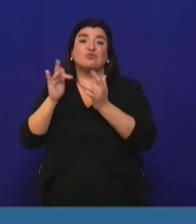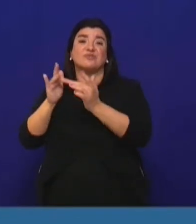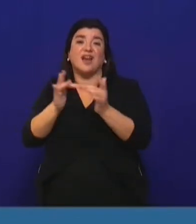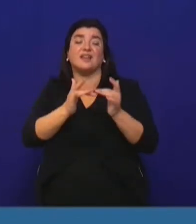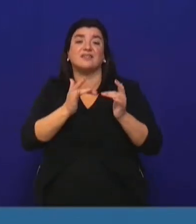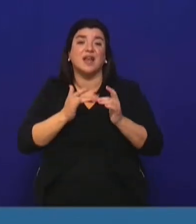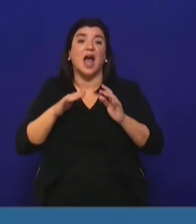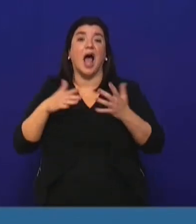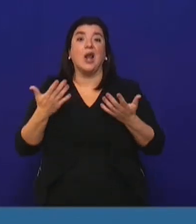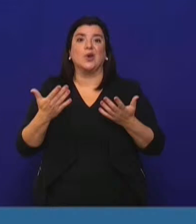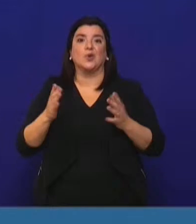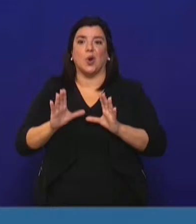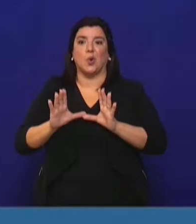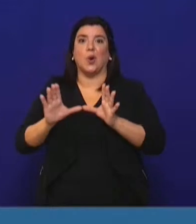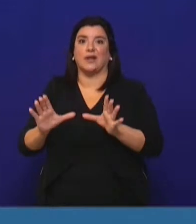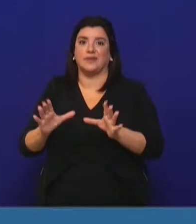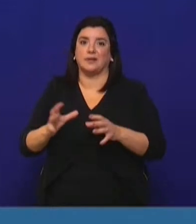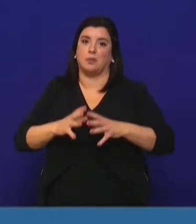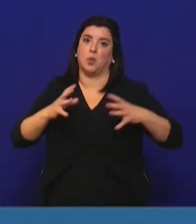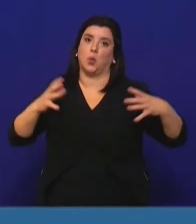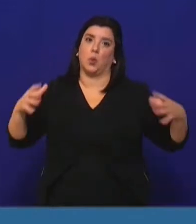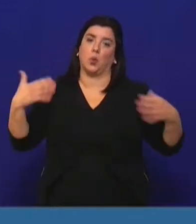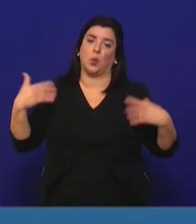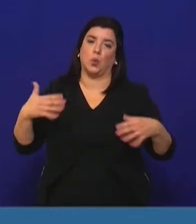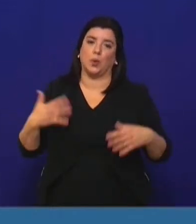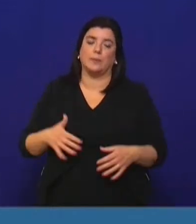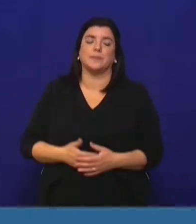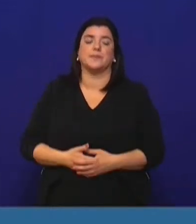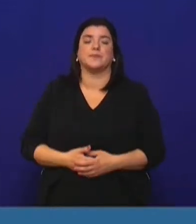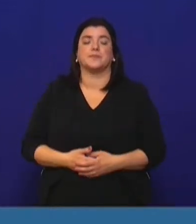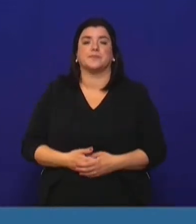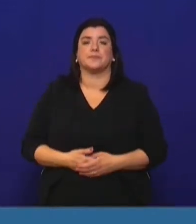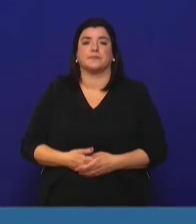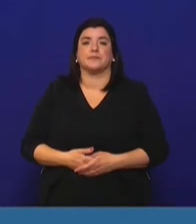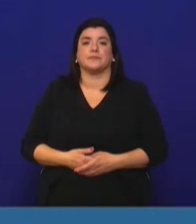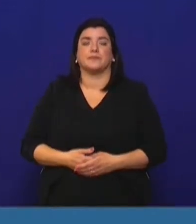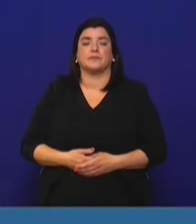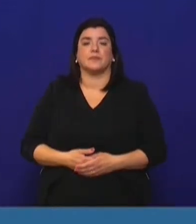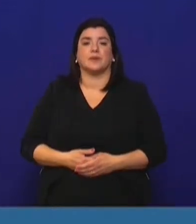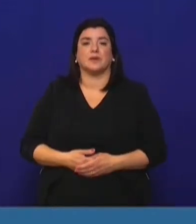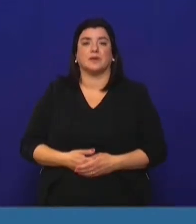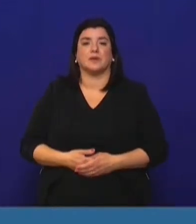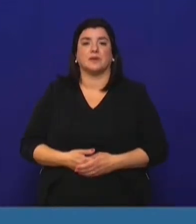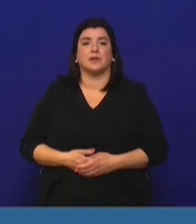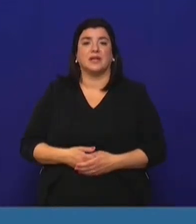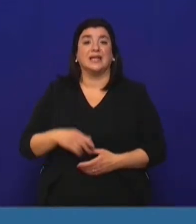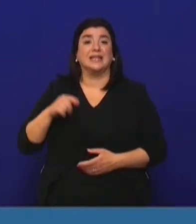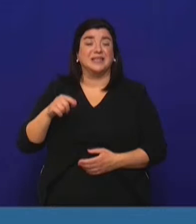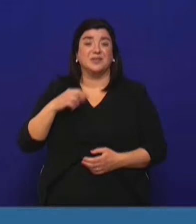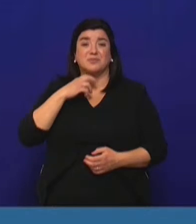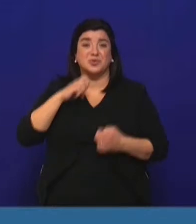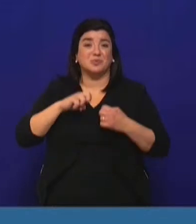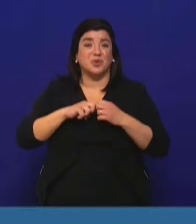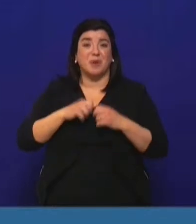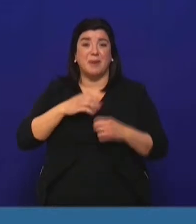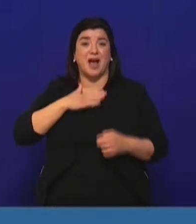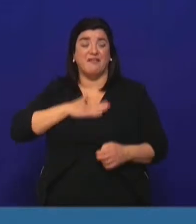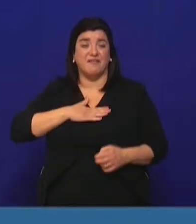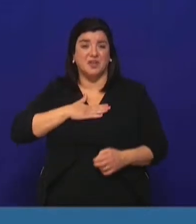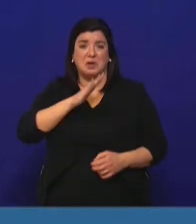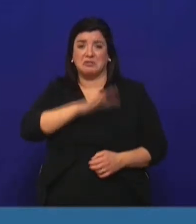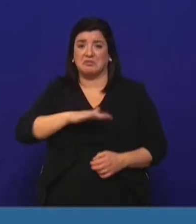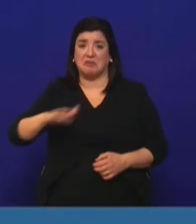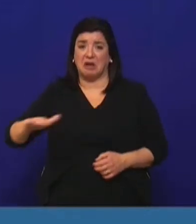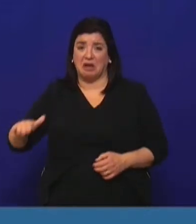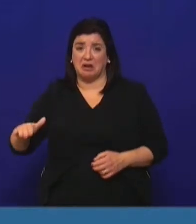li jkun qiegħed hemm f'kwarantina. L-ikbar miex l-fatt it-tfal li jkunu qegħdin jiġu affettwati, miżjed għaliex inkunu